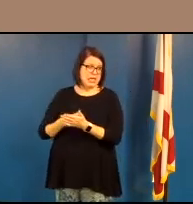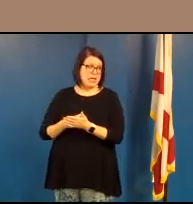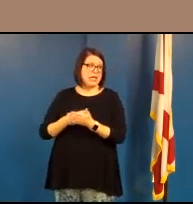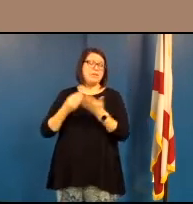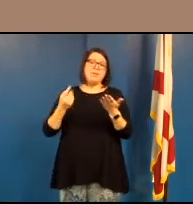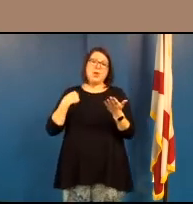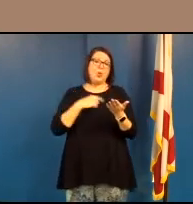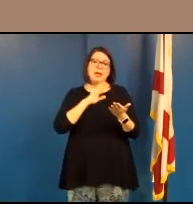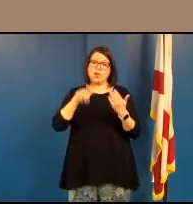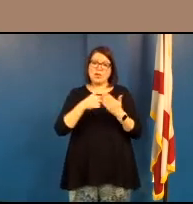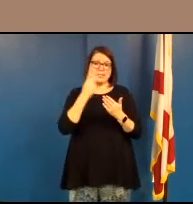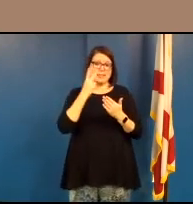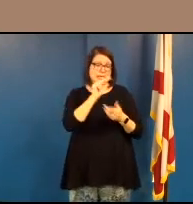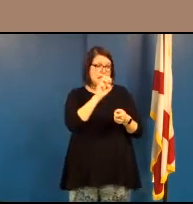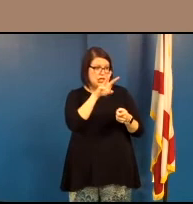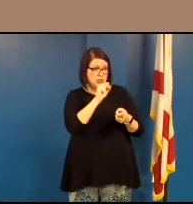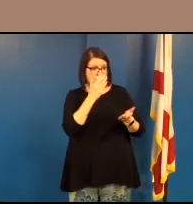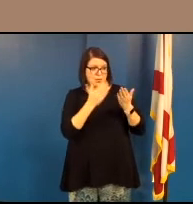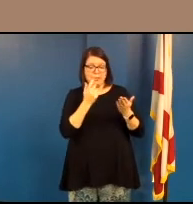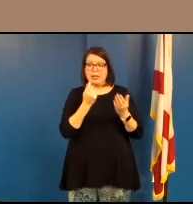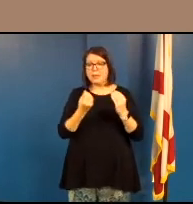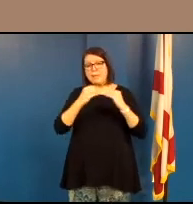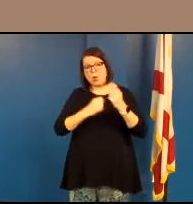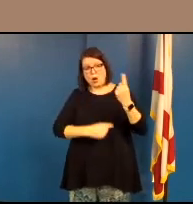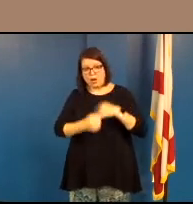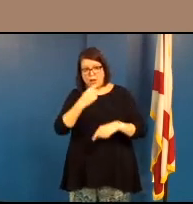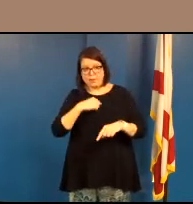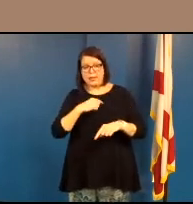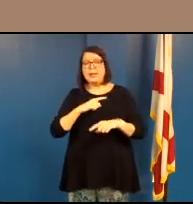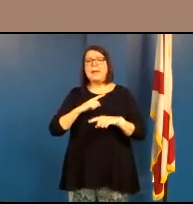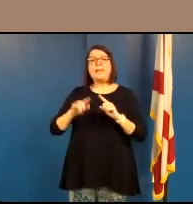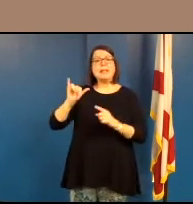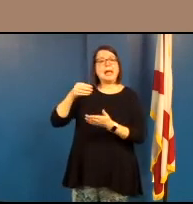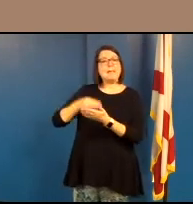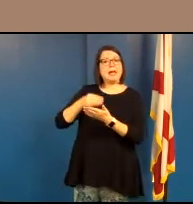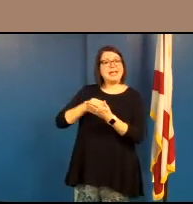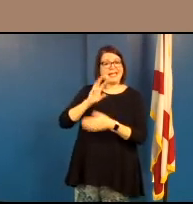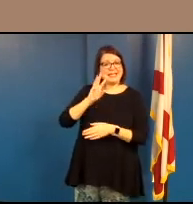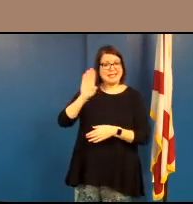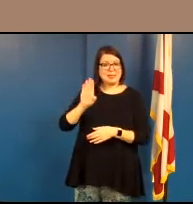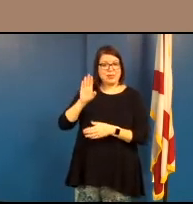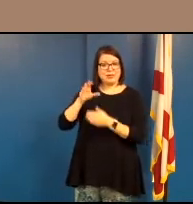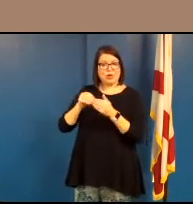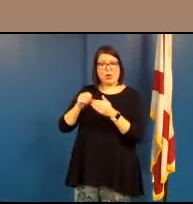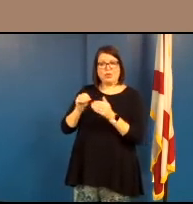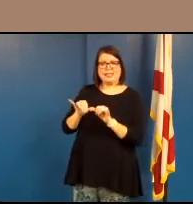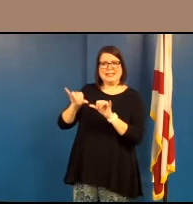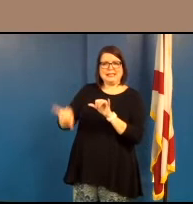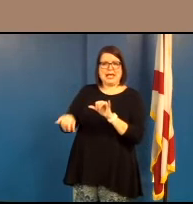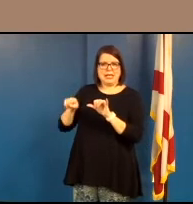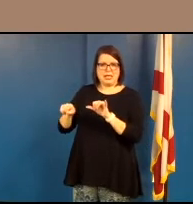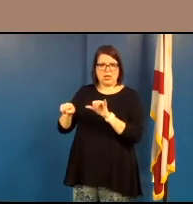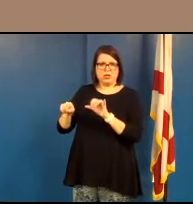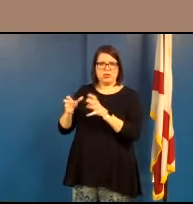point that could increase that amount as well. That money is sitting there because there are some restrictions put in place as we sit by the